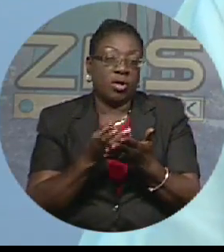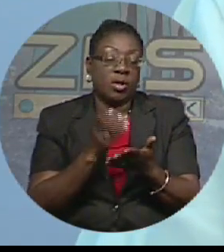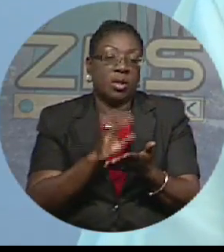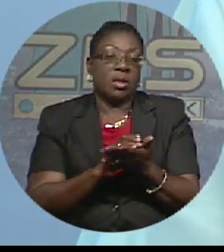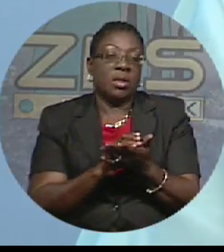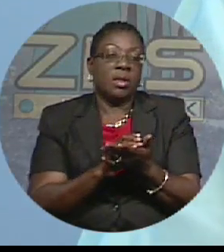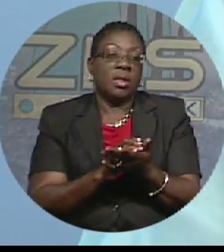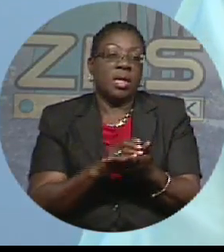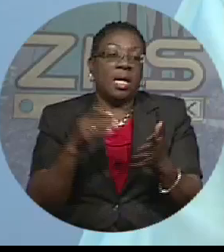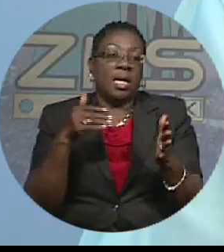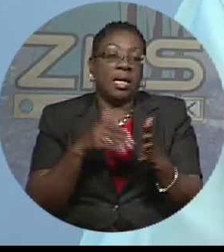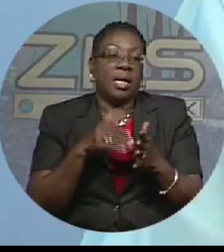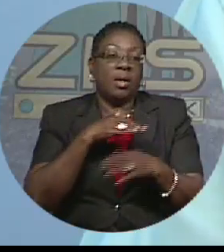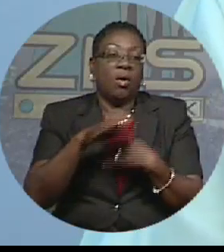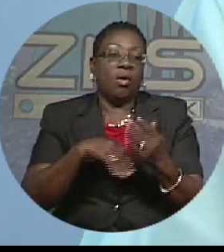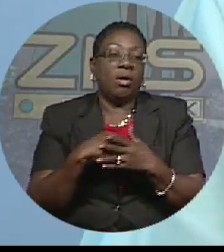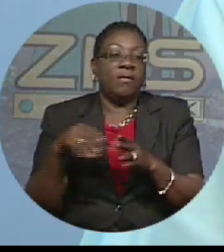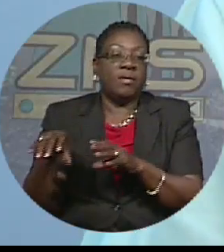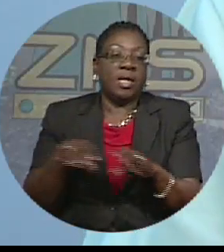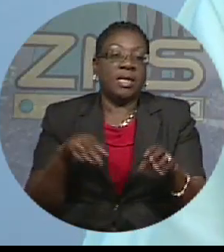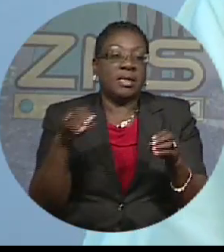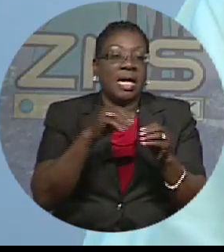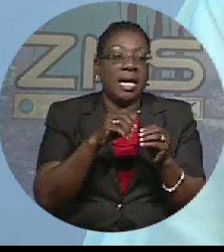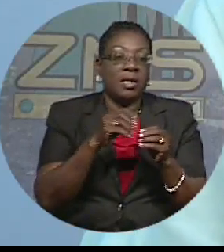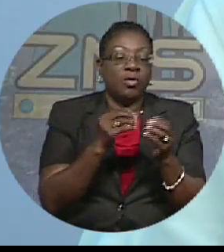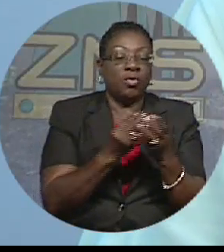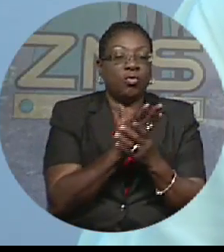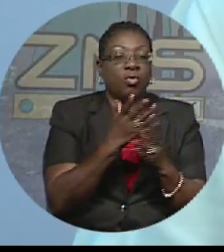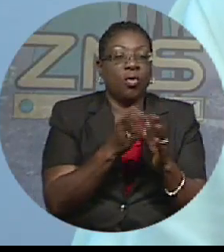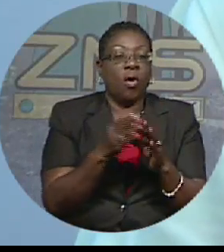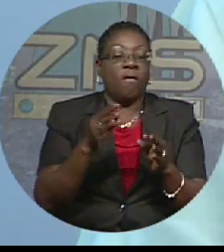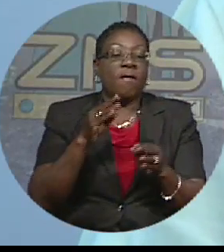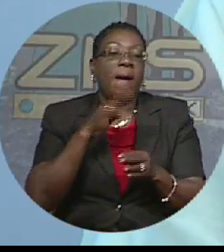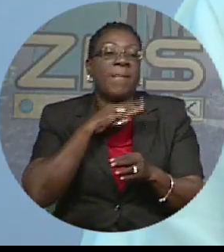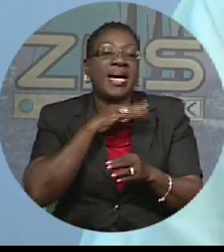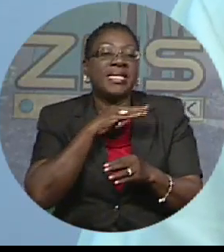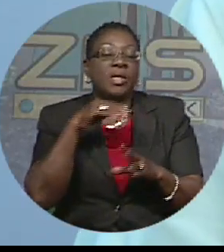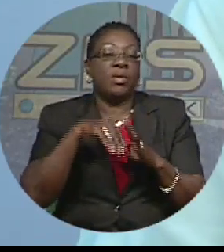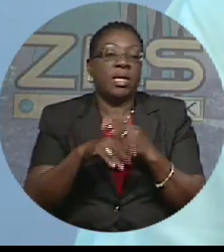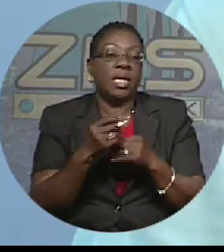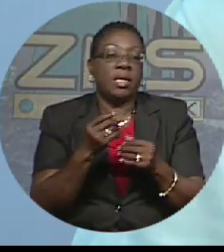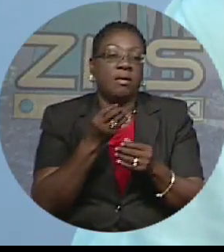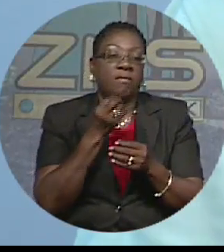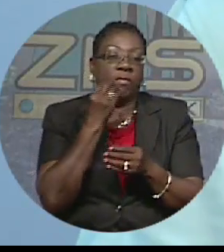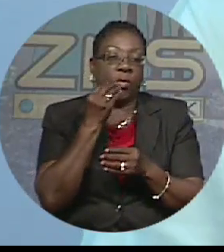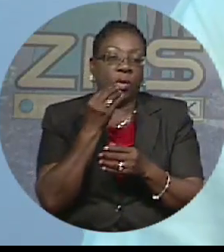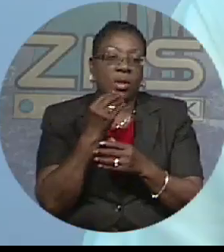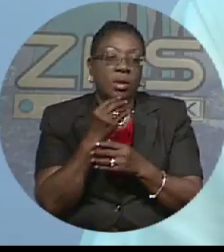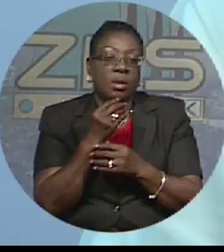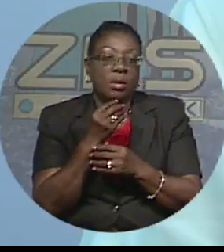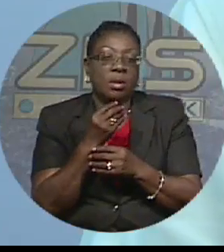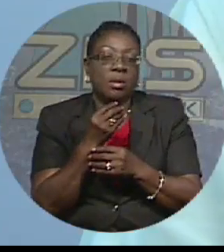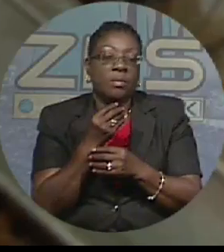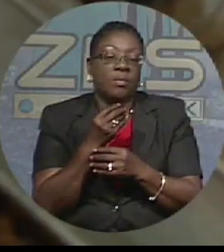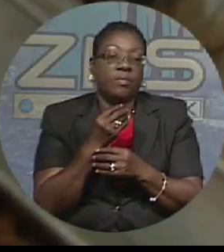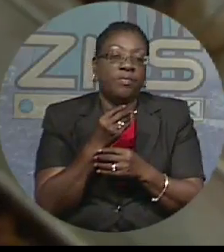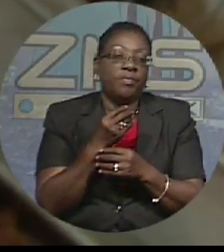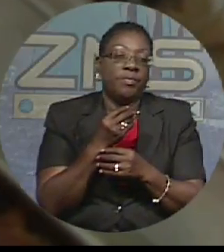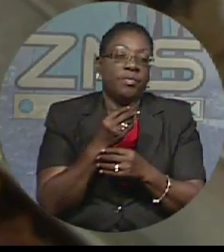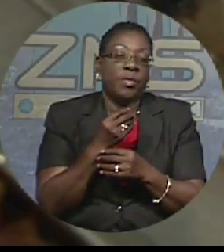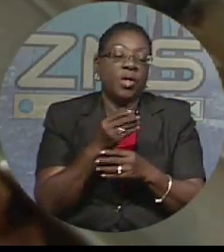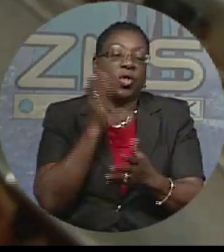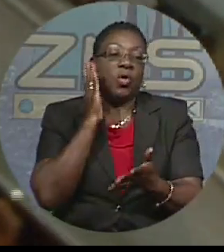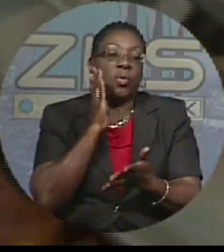enough, again, all you've done is add to the growth of bacteria while the food is supposedly being cooked, as opposed to destroying organisms. To